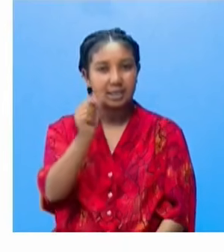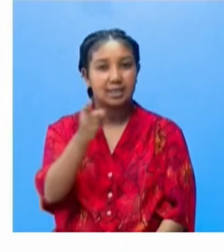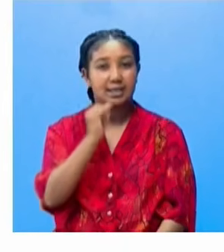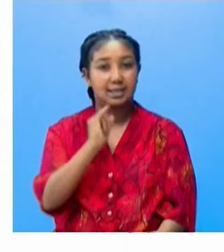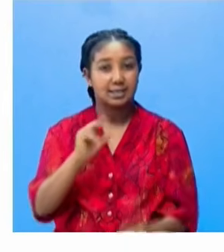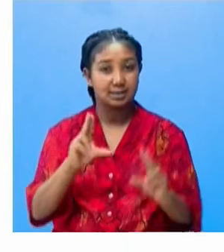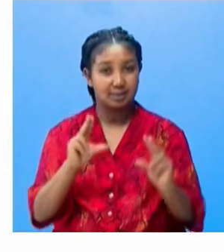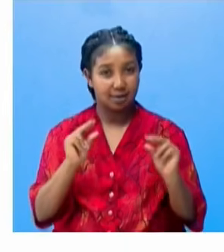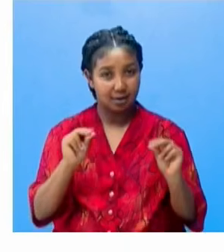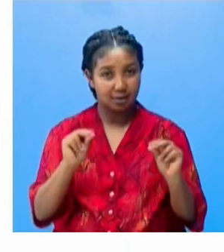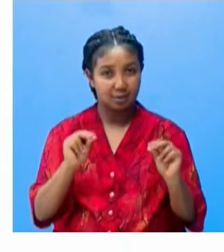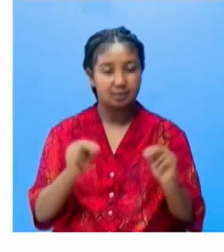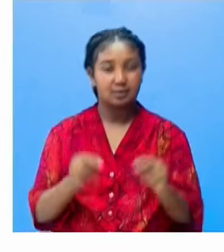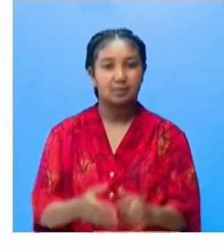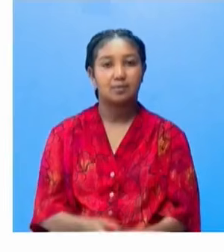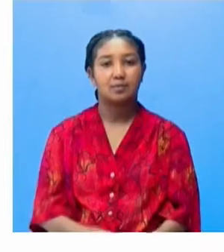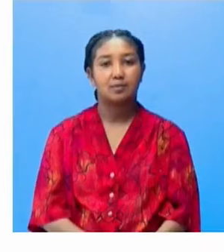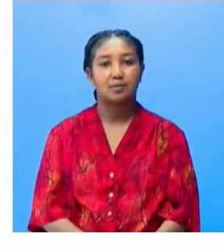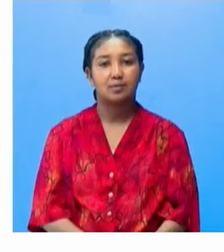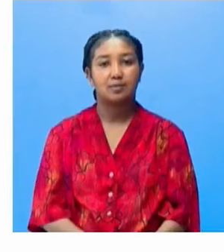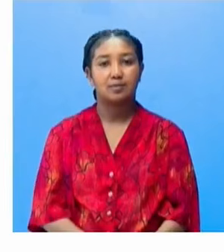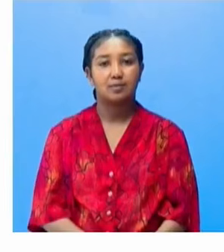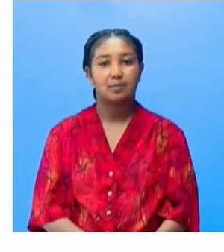is not